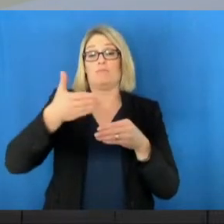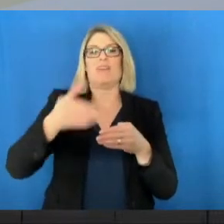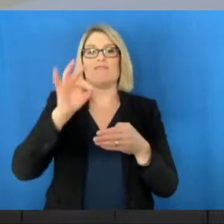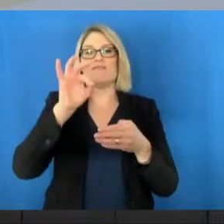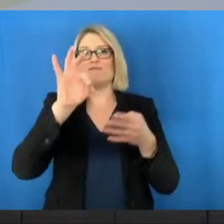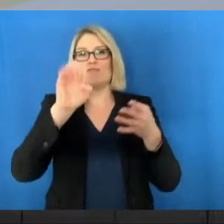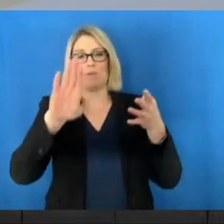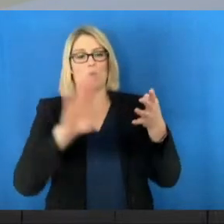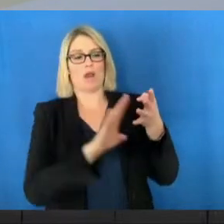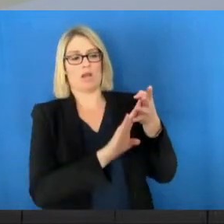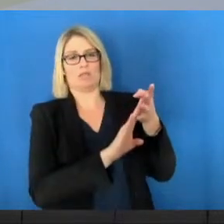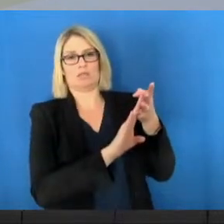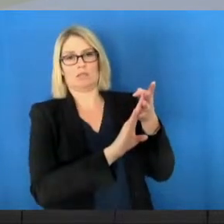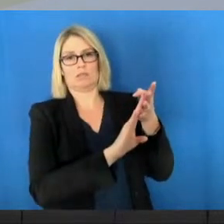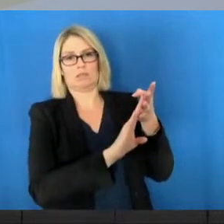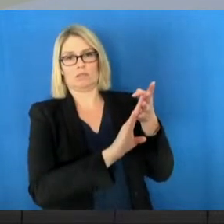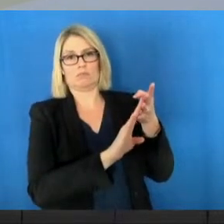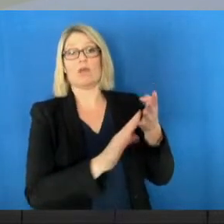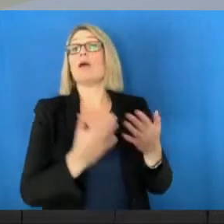Thank you very much. You're welcome.